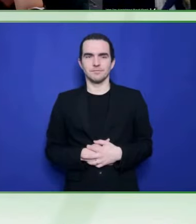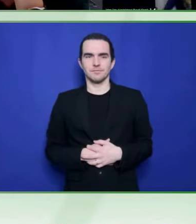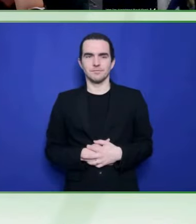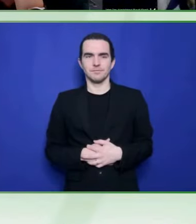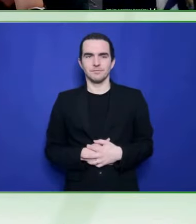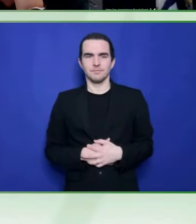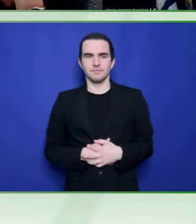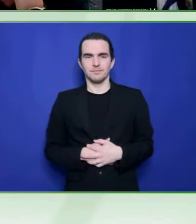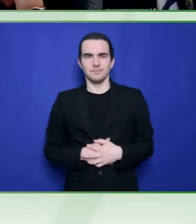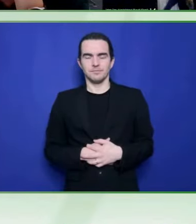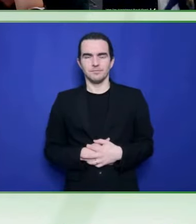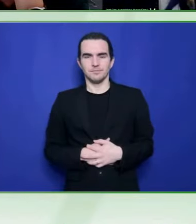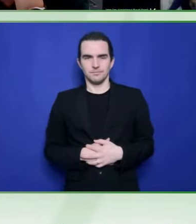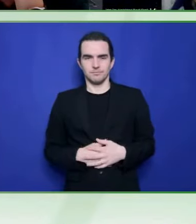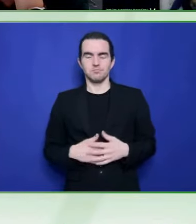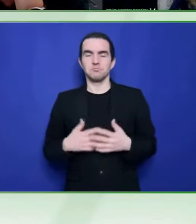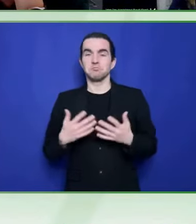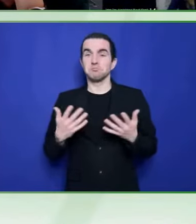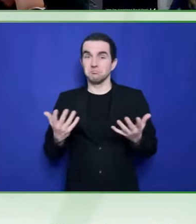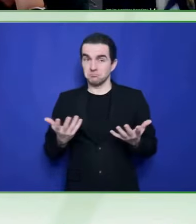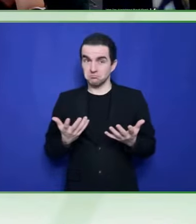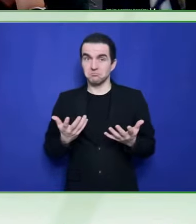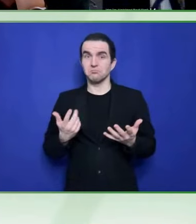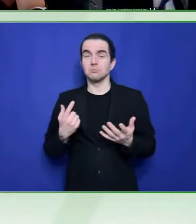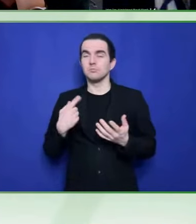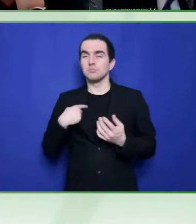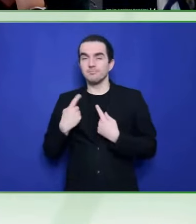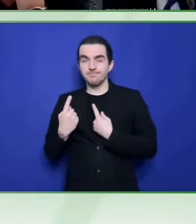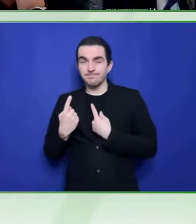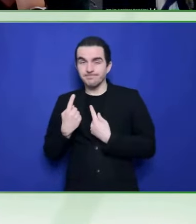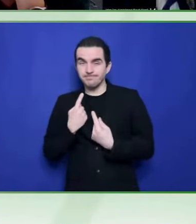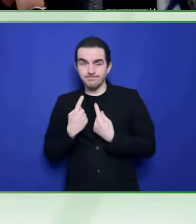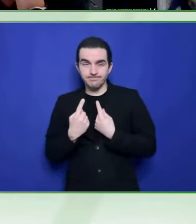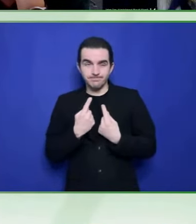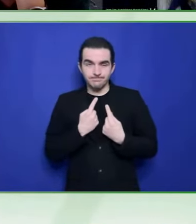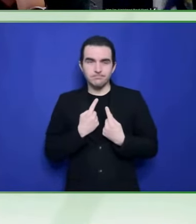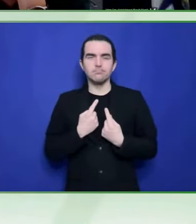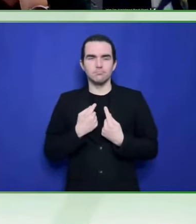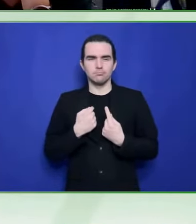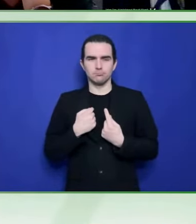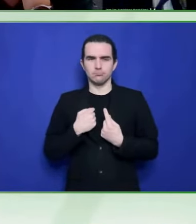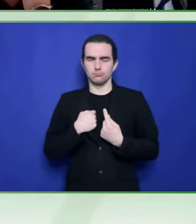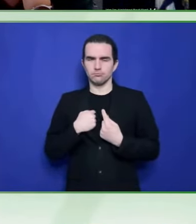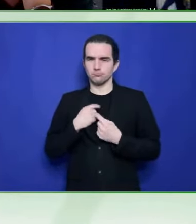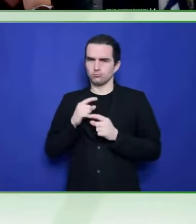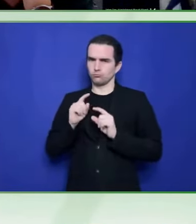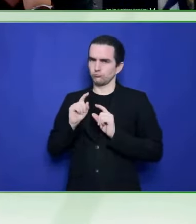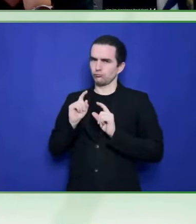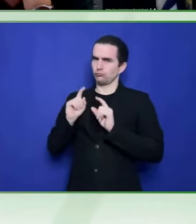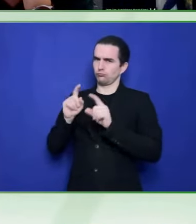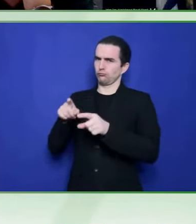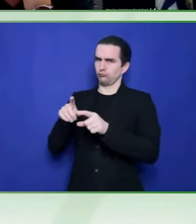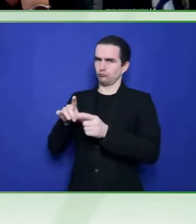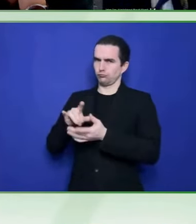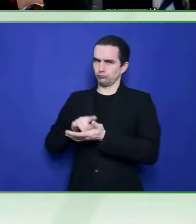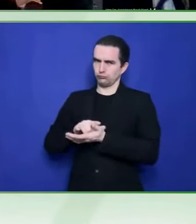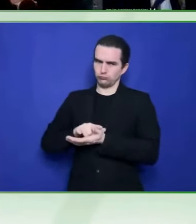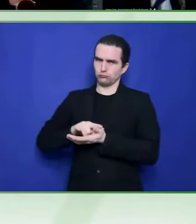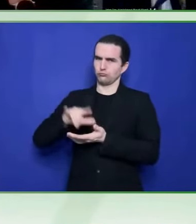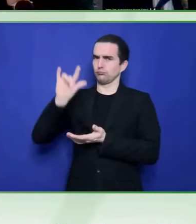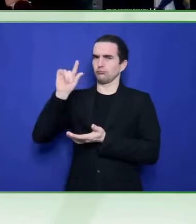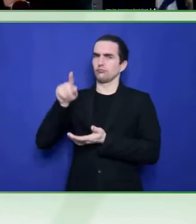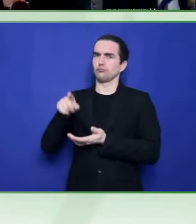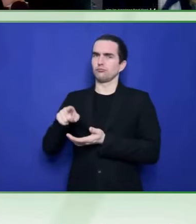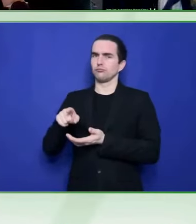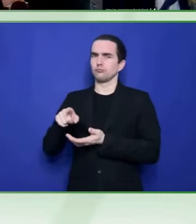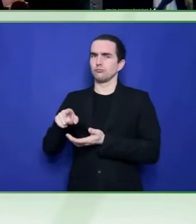this year Zero project. And next slide, please. Thank